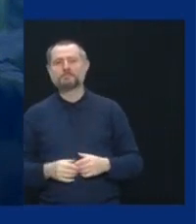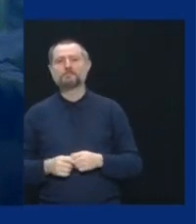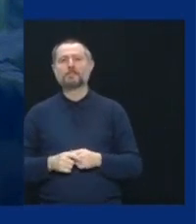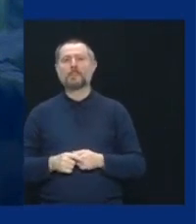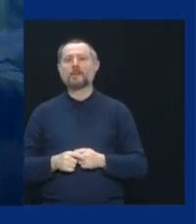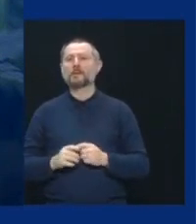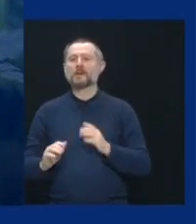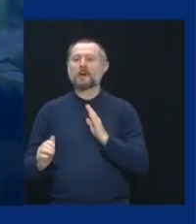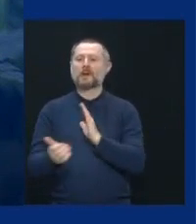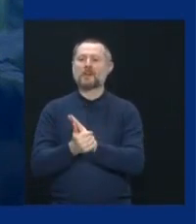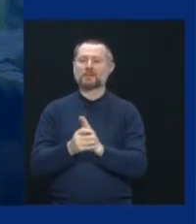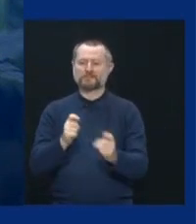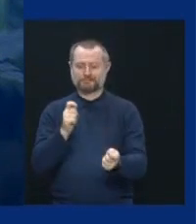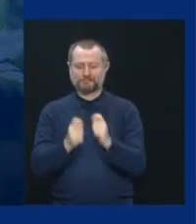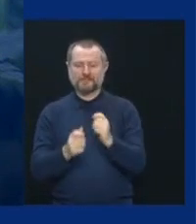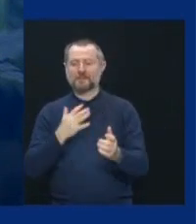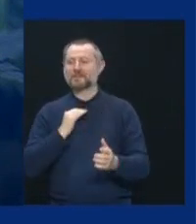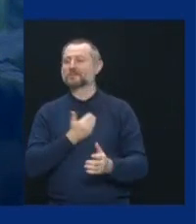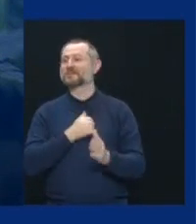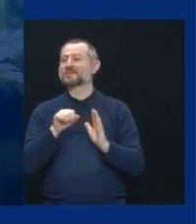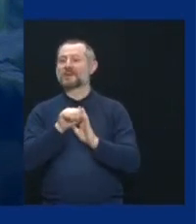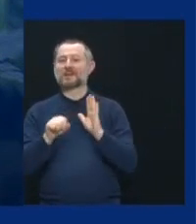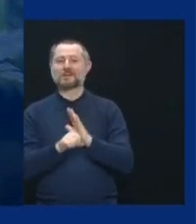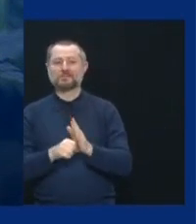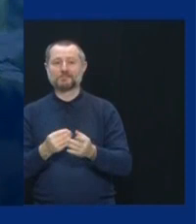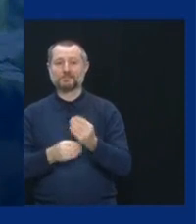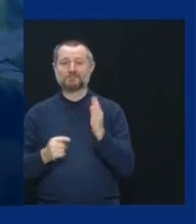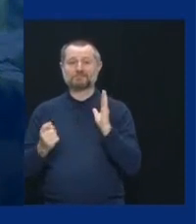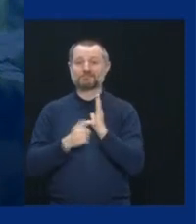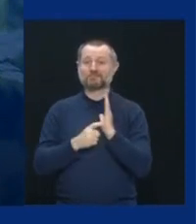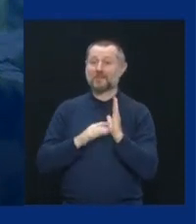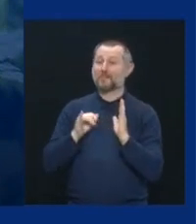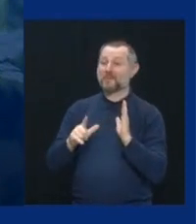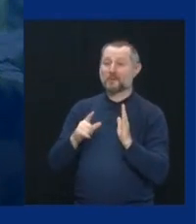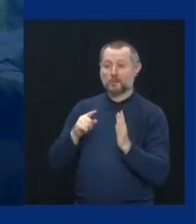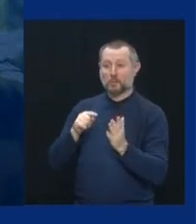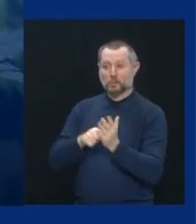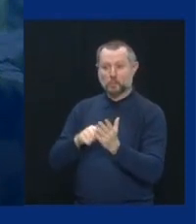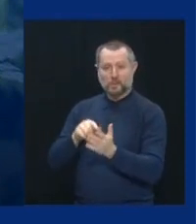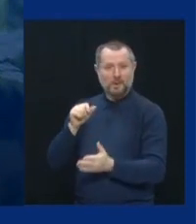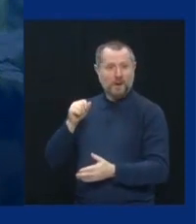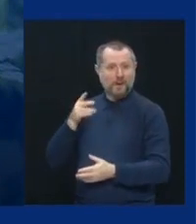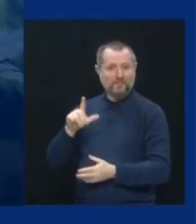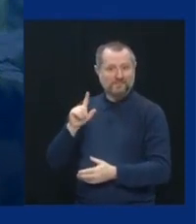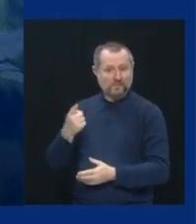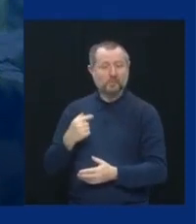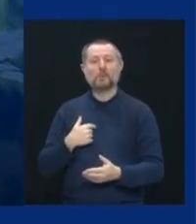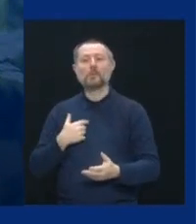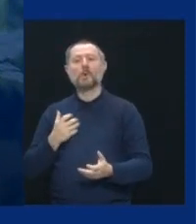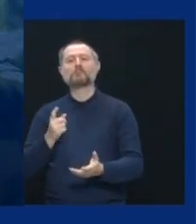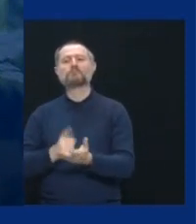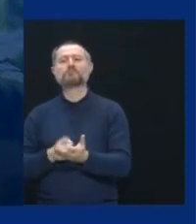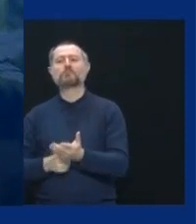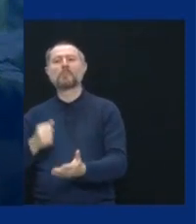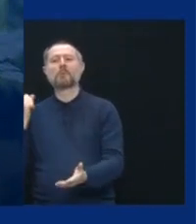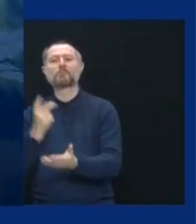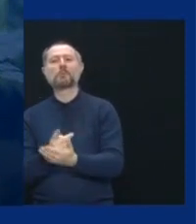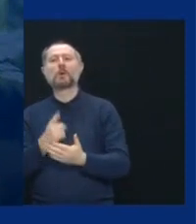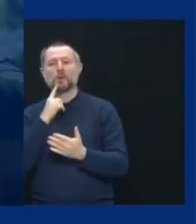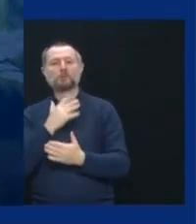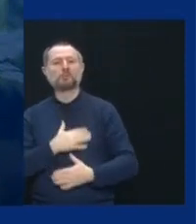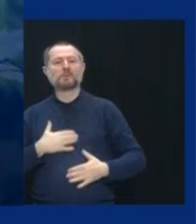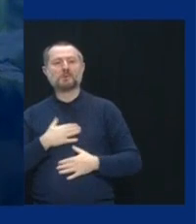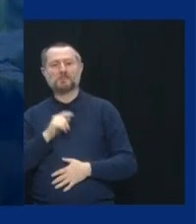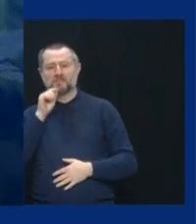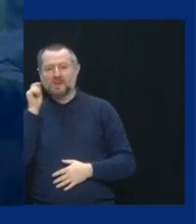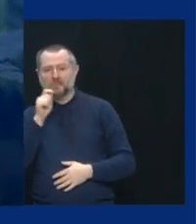amendments to our state budget, which is also due April 1. We have had conversations about legalizing recreational marijuana.